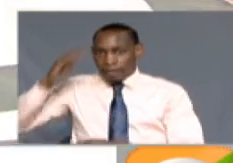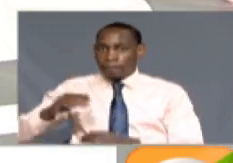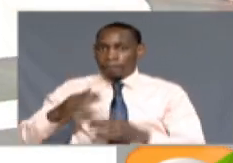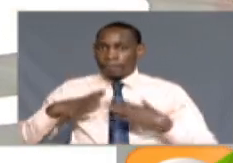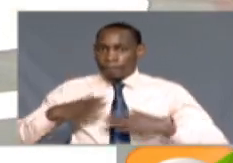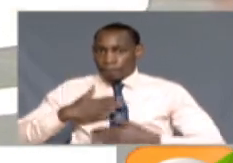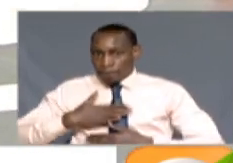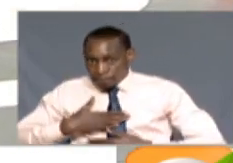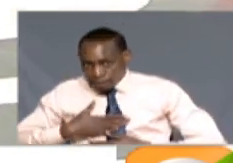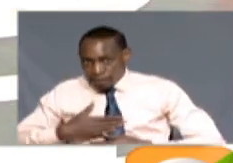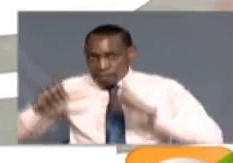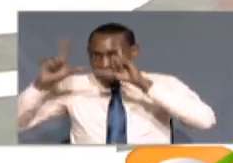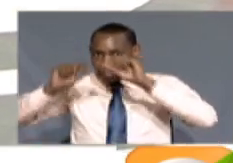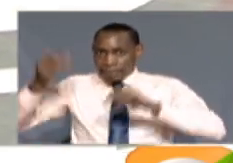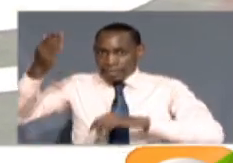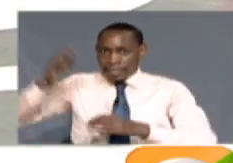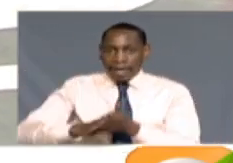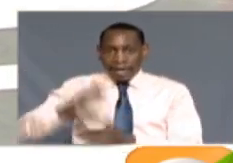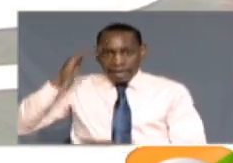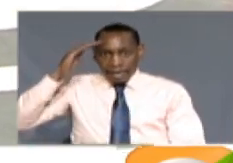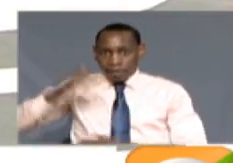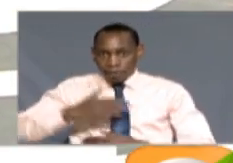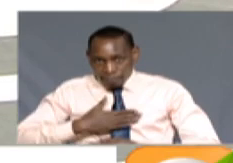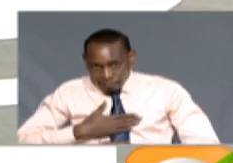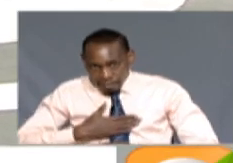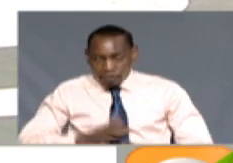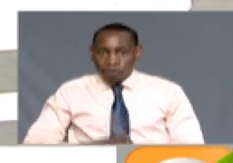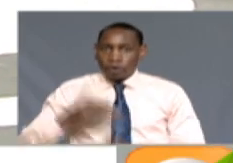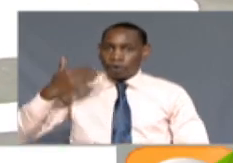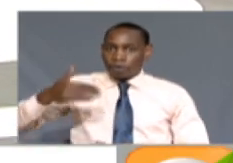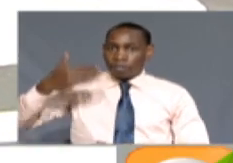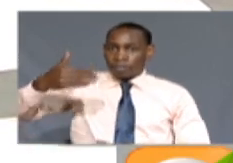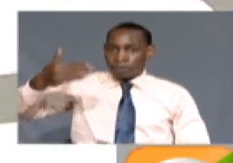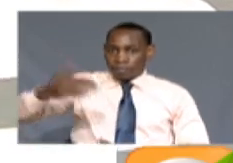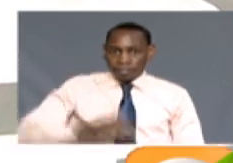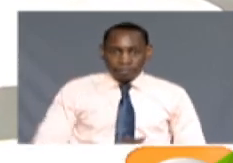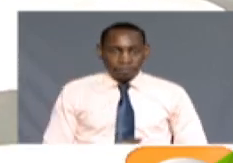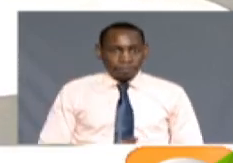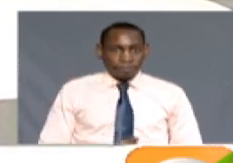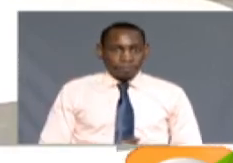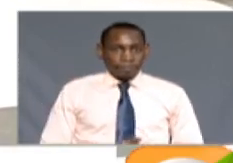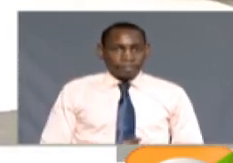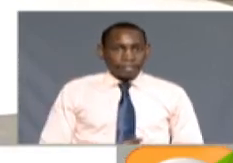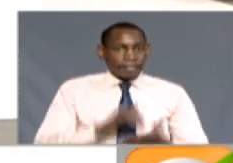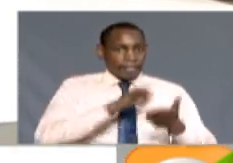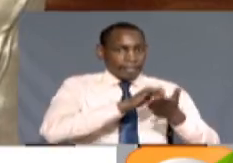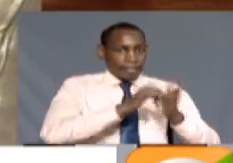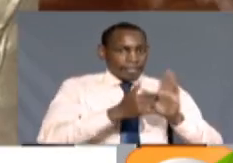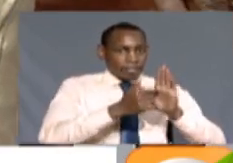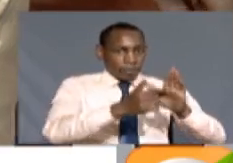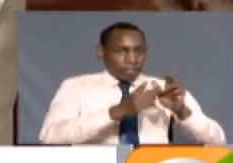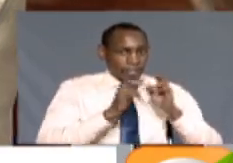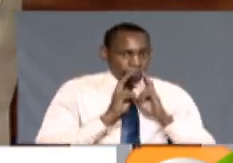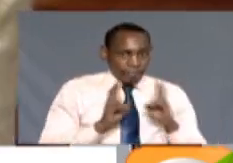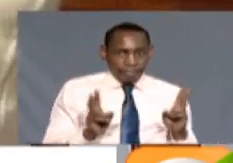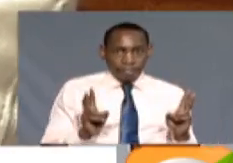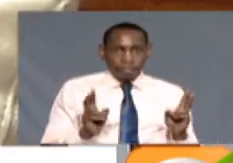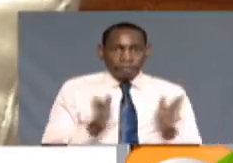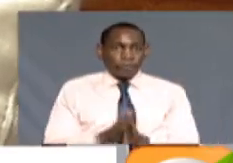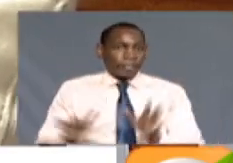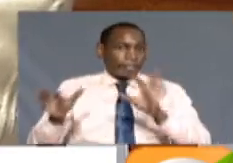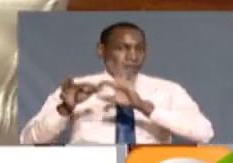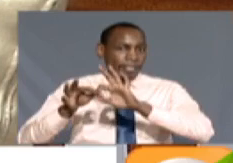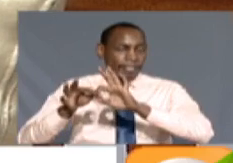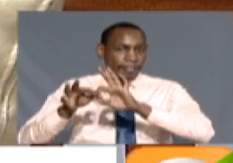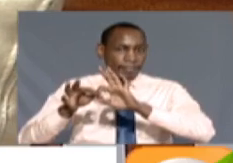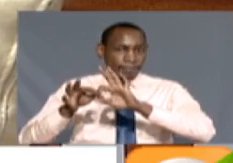Yeah. Arigato. Domo, arigato. Domo. Absolutely. Yeah. That is a symbol of peace and unity.